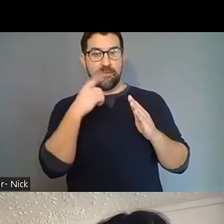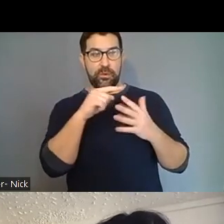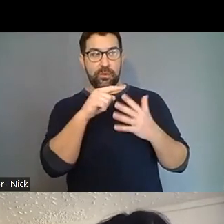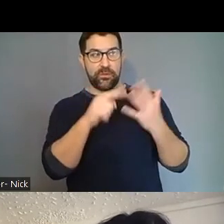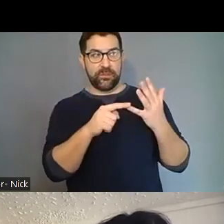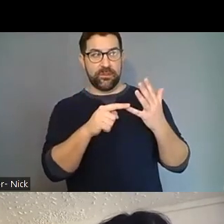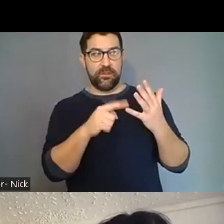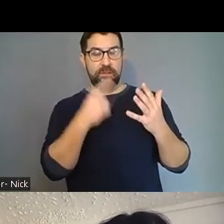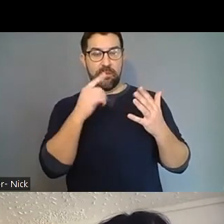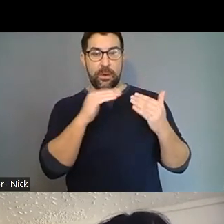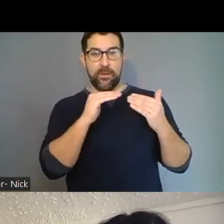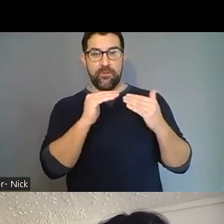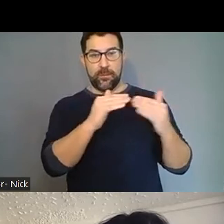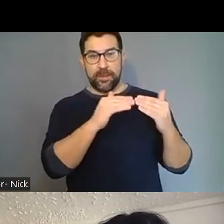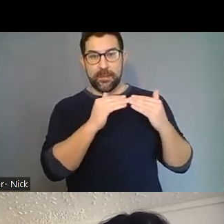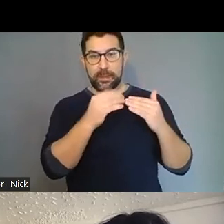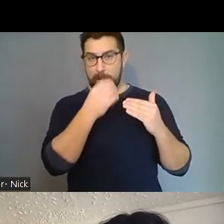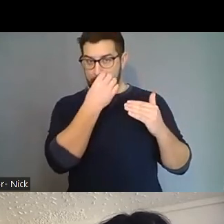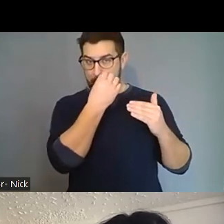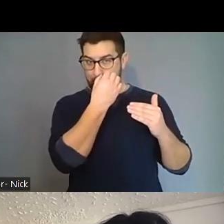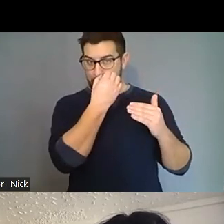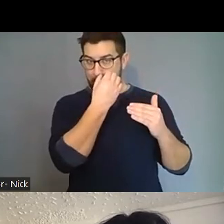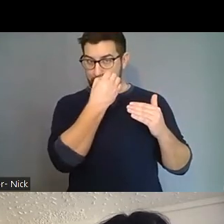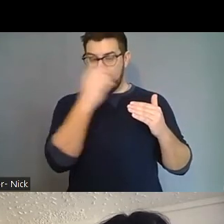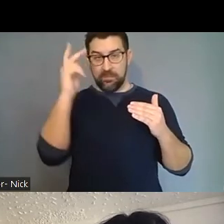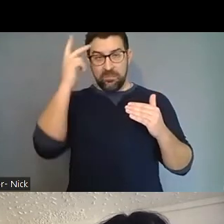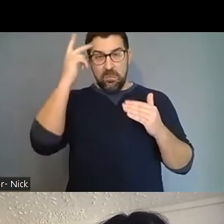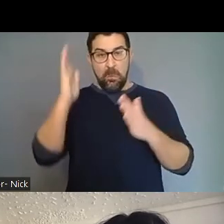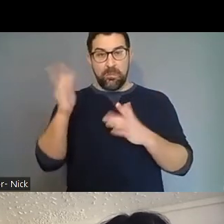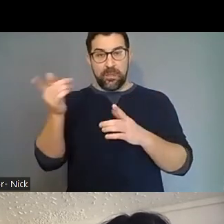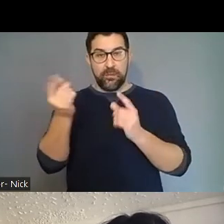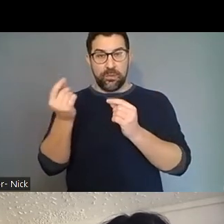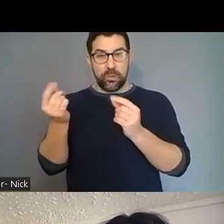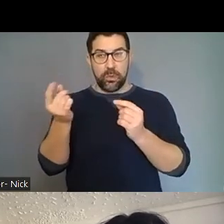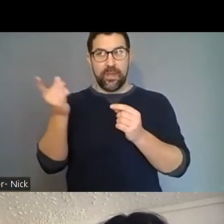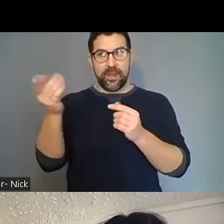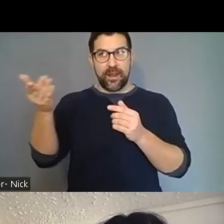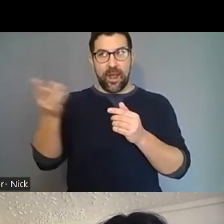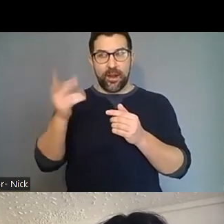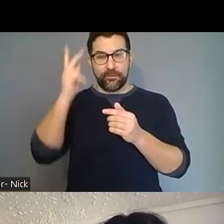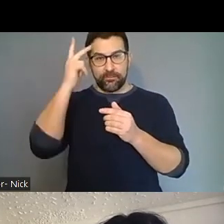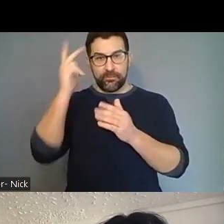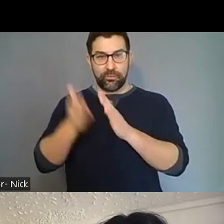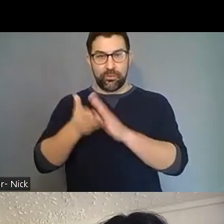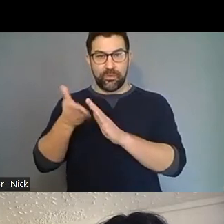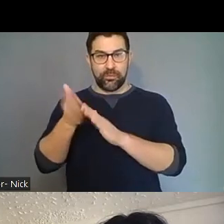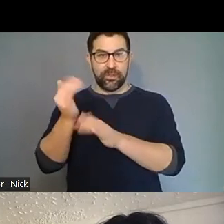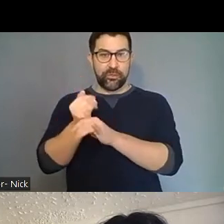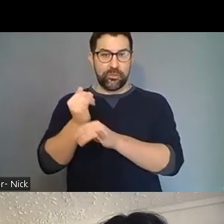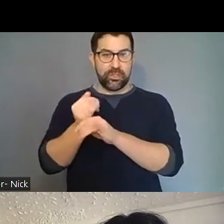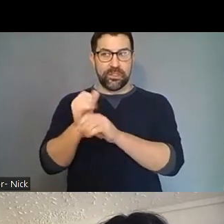peers for those things, because politicians are going to do what they do, right? What they got hired to do, which is run institutions, run